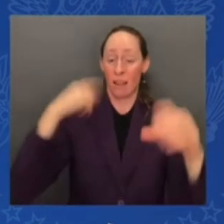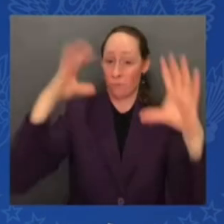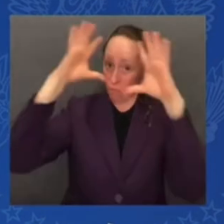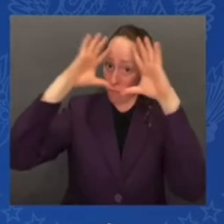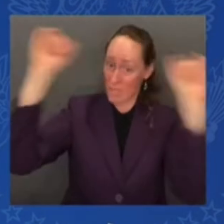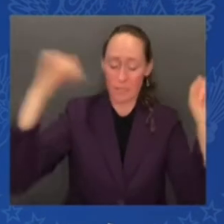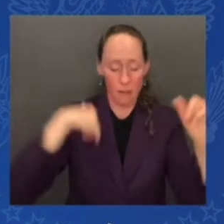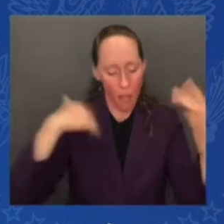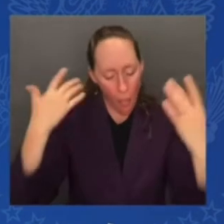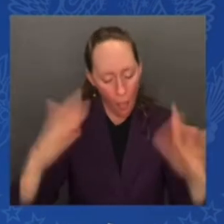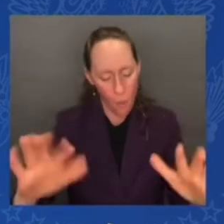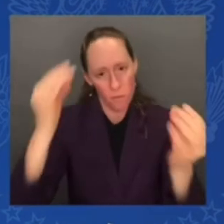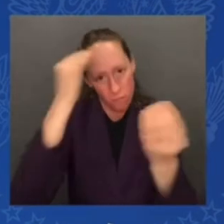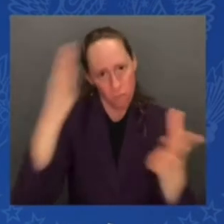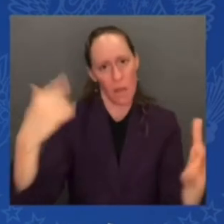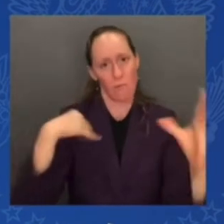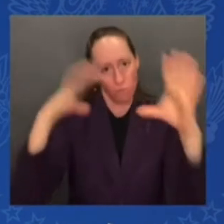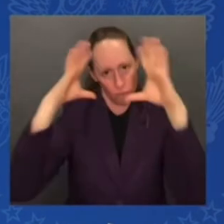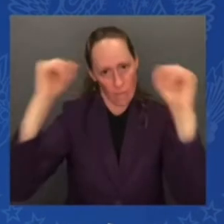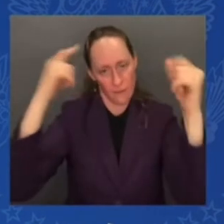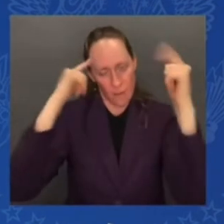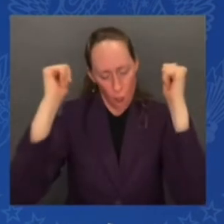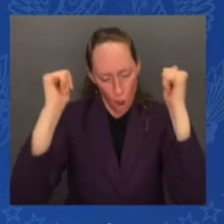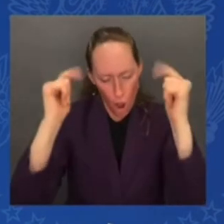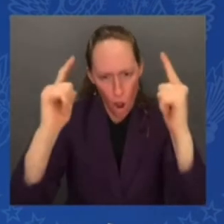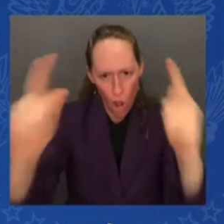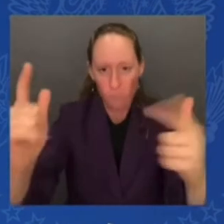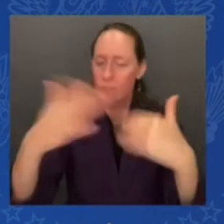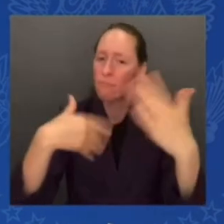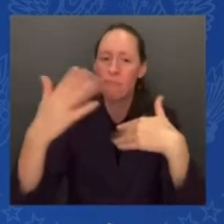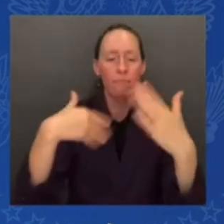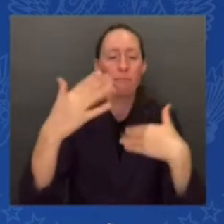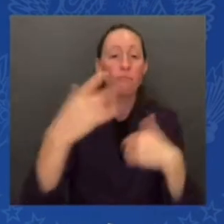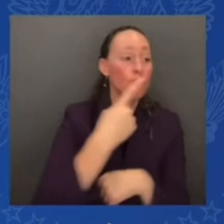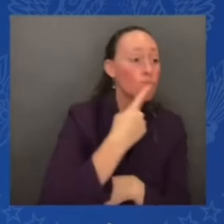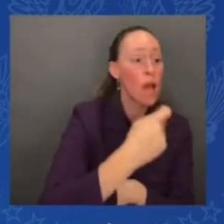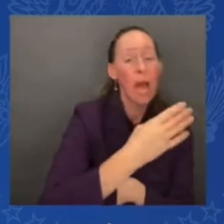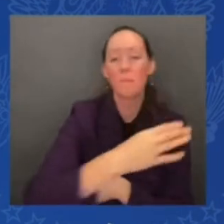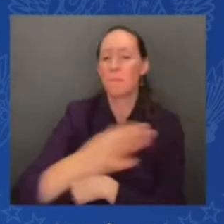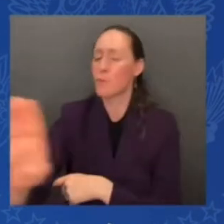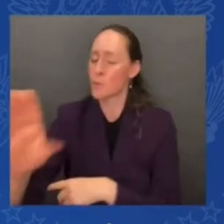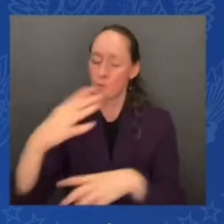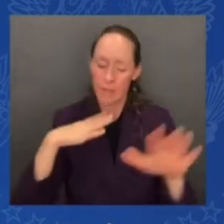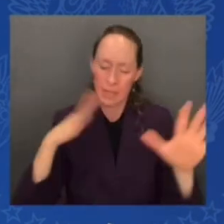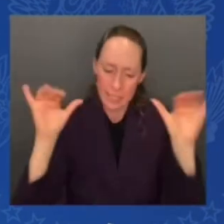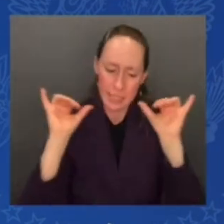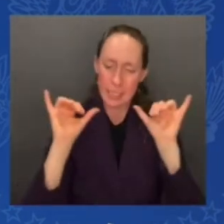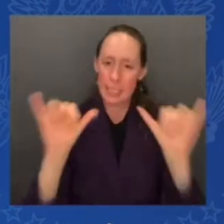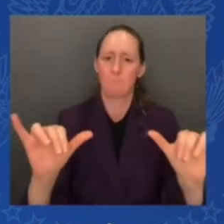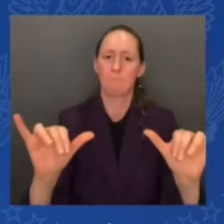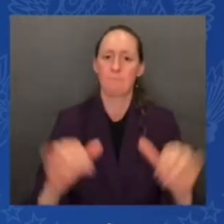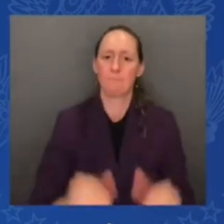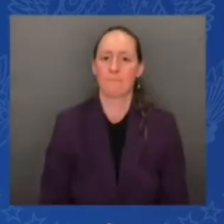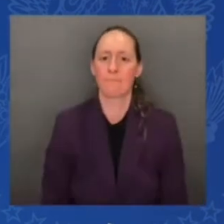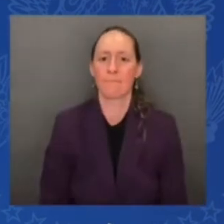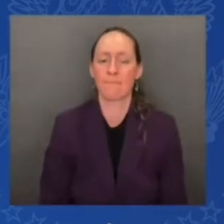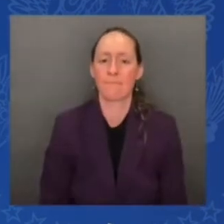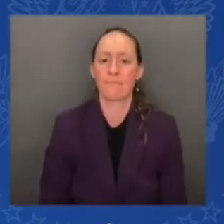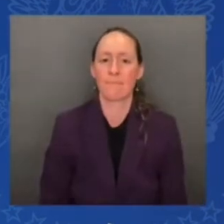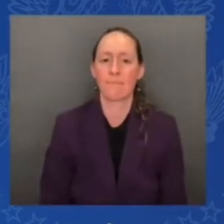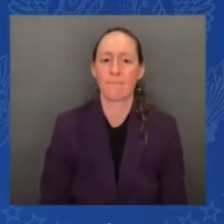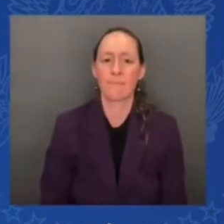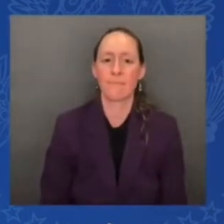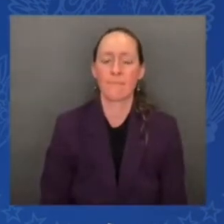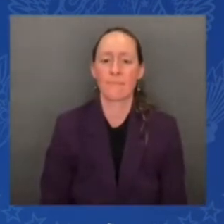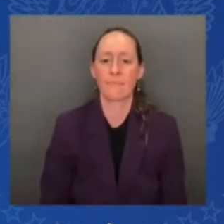energy investment, Siemens Corporation laid off workers who were making wind turbine parts and put the plant in Iowa and